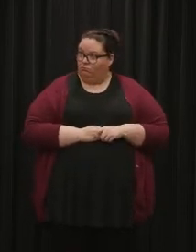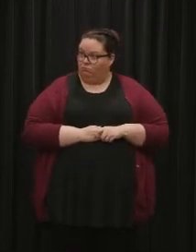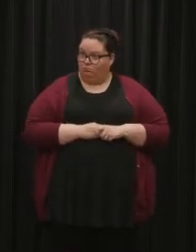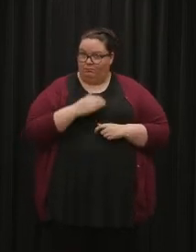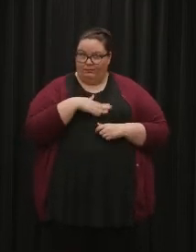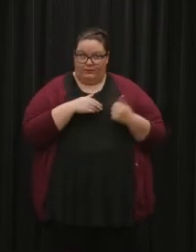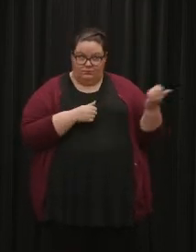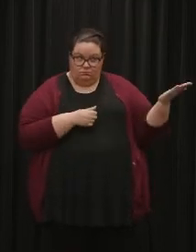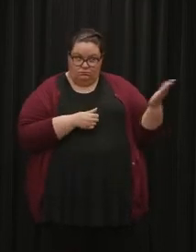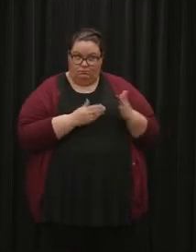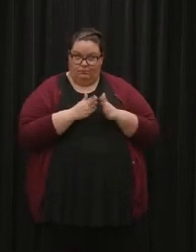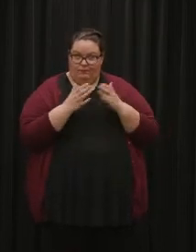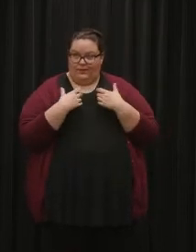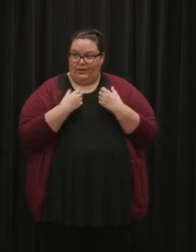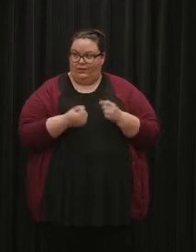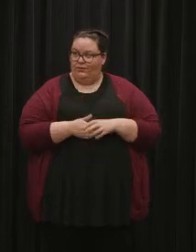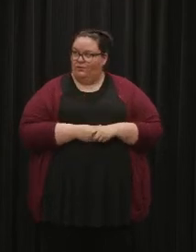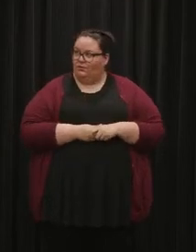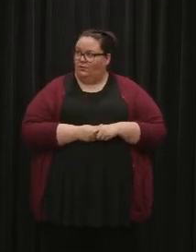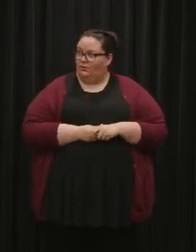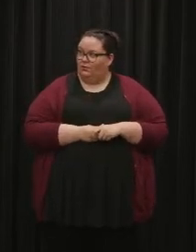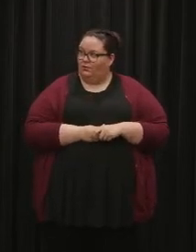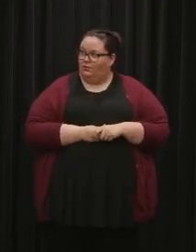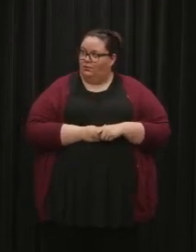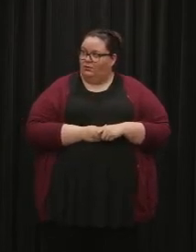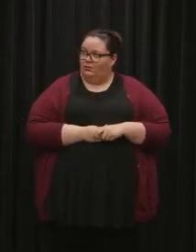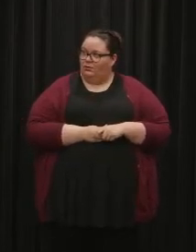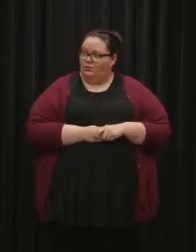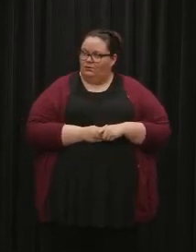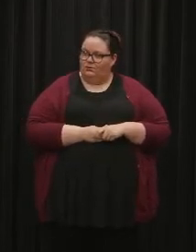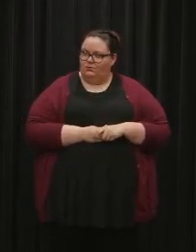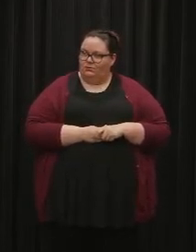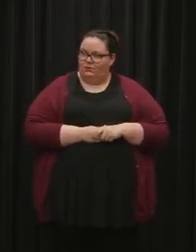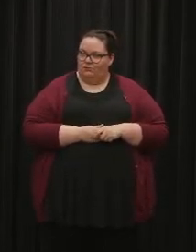answers from public health about this episode.